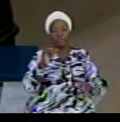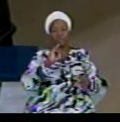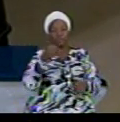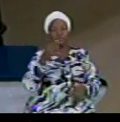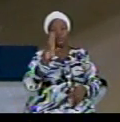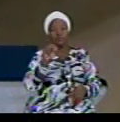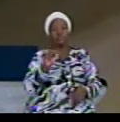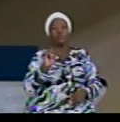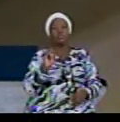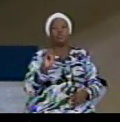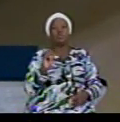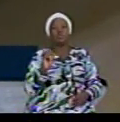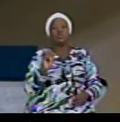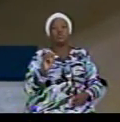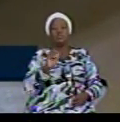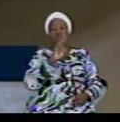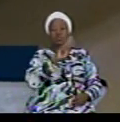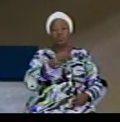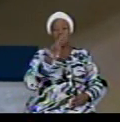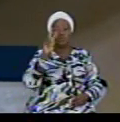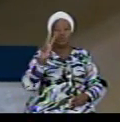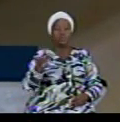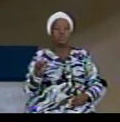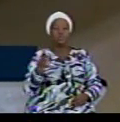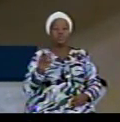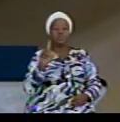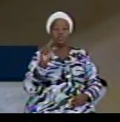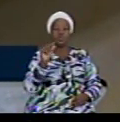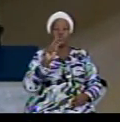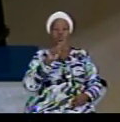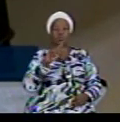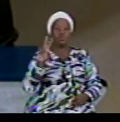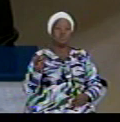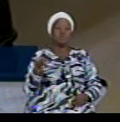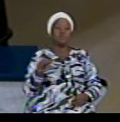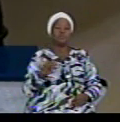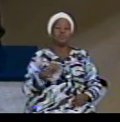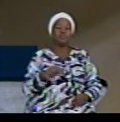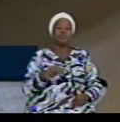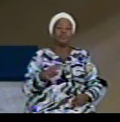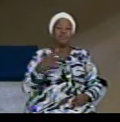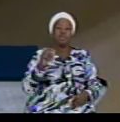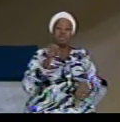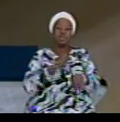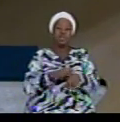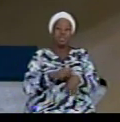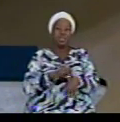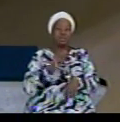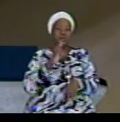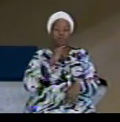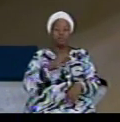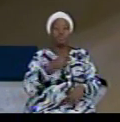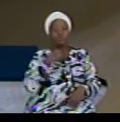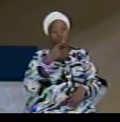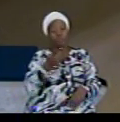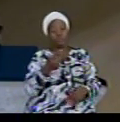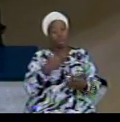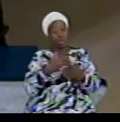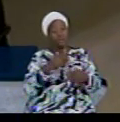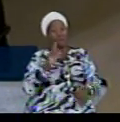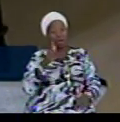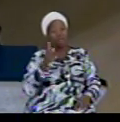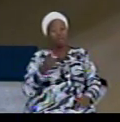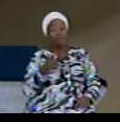2022. 5th of June, 2022. The time will be communicated, the time applicable to